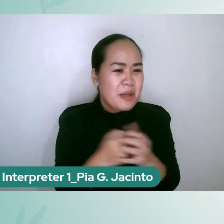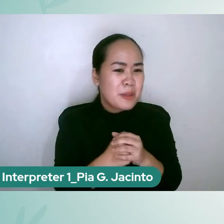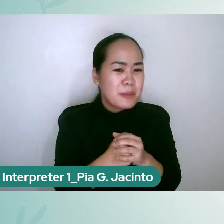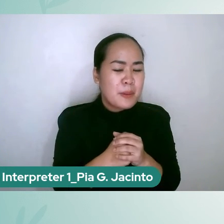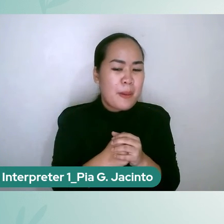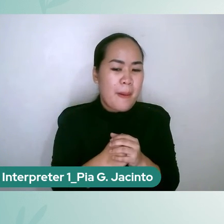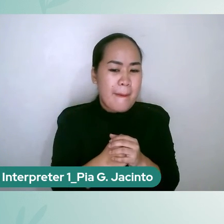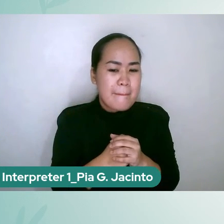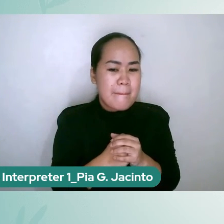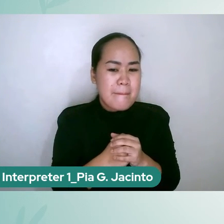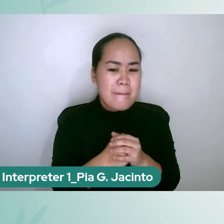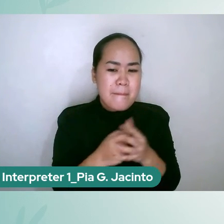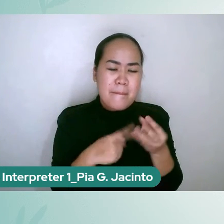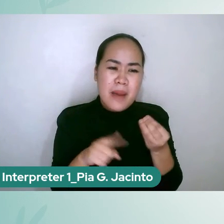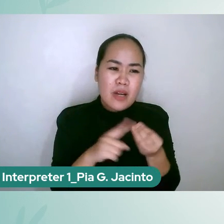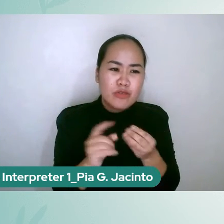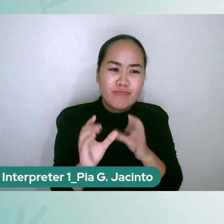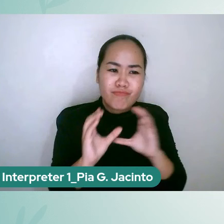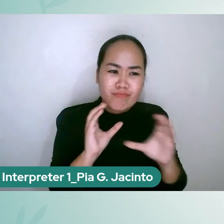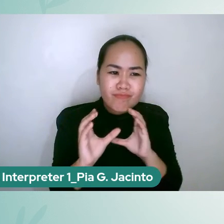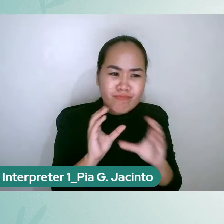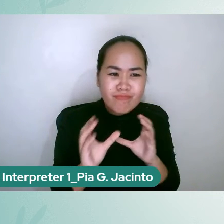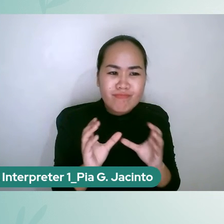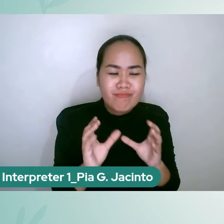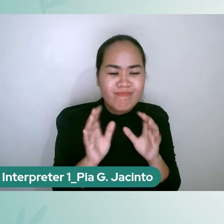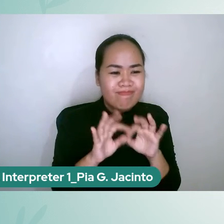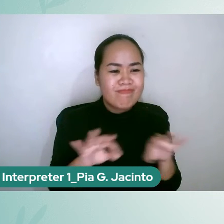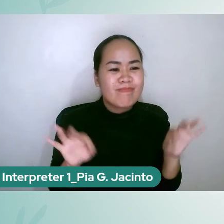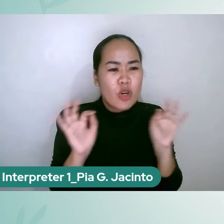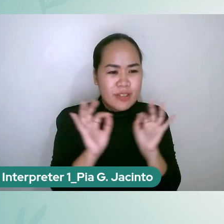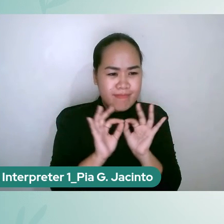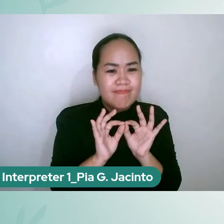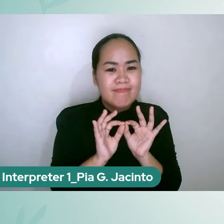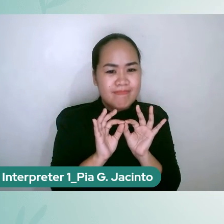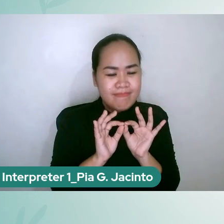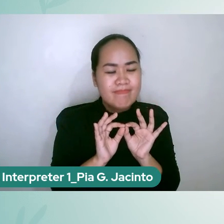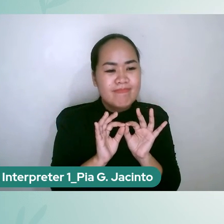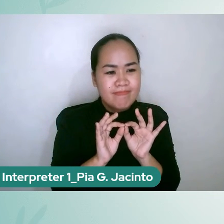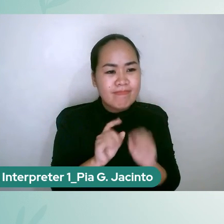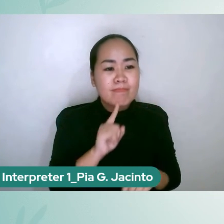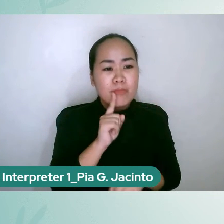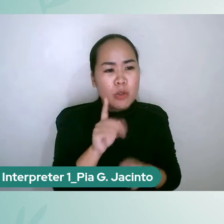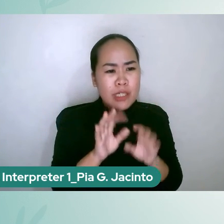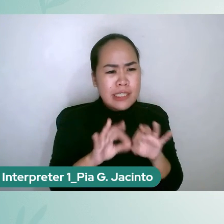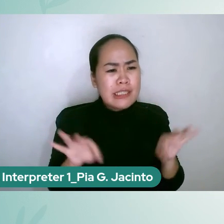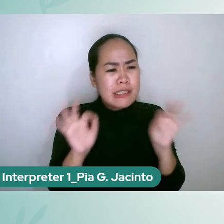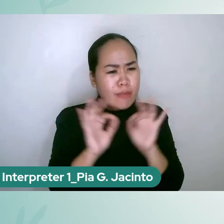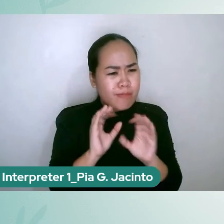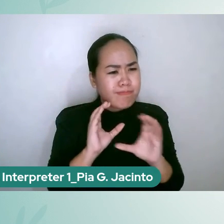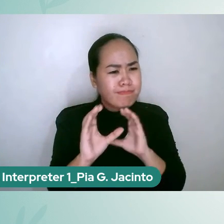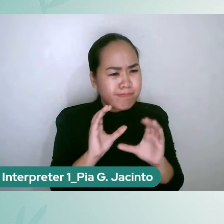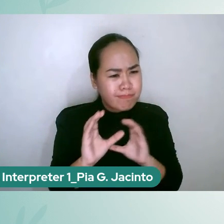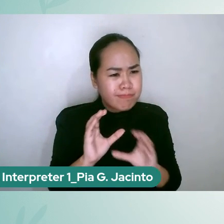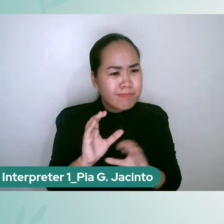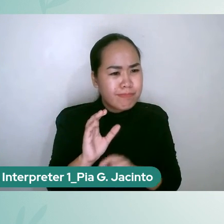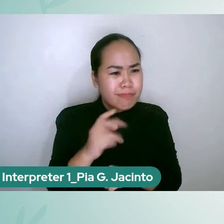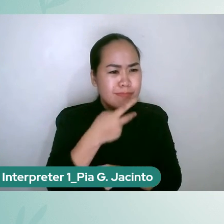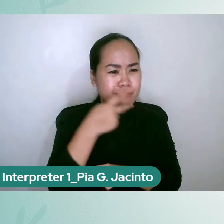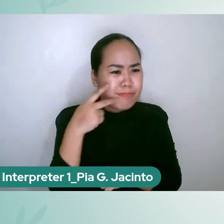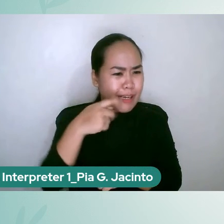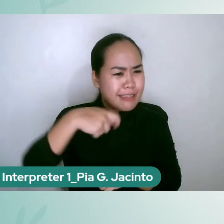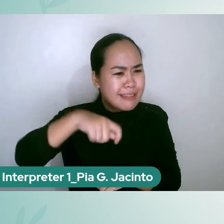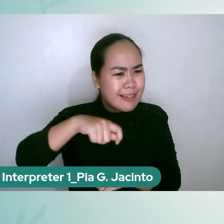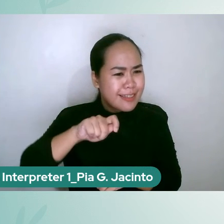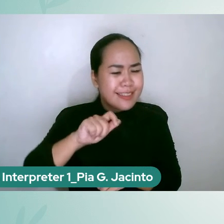That communication is very important. So it's important to communicate that pap smear is not as better for cervical